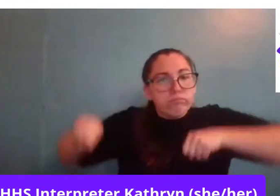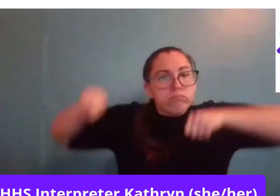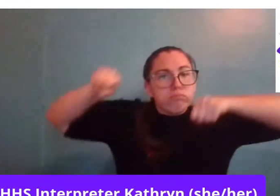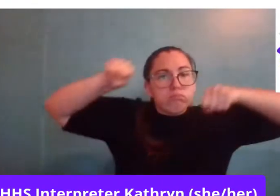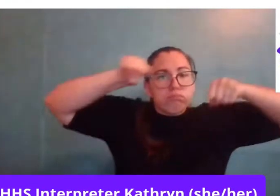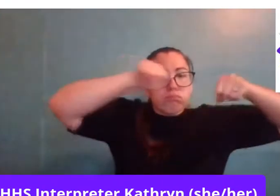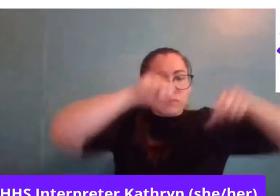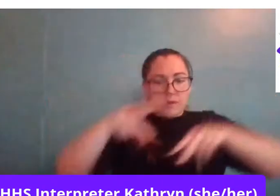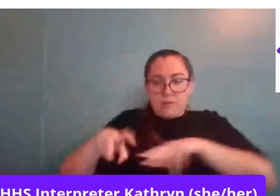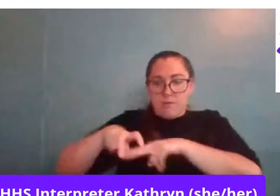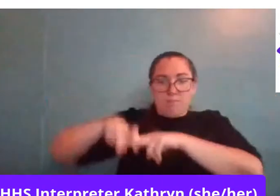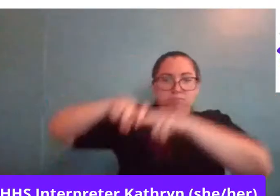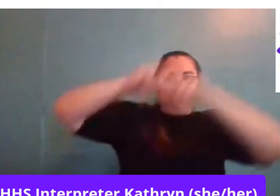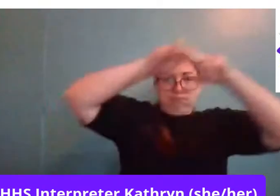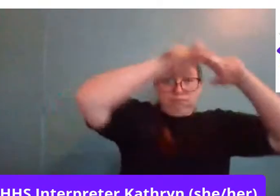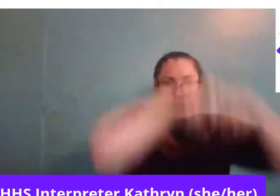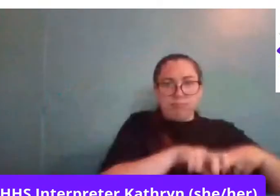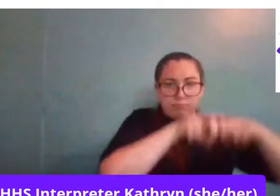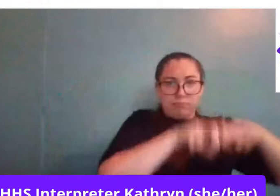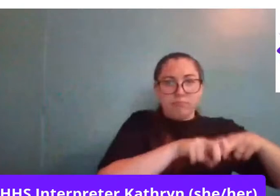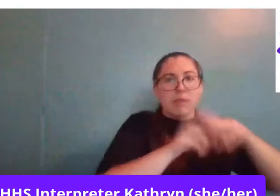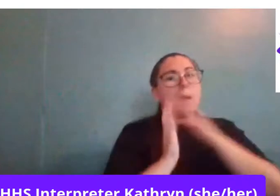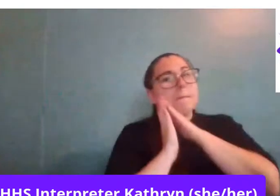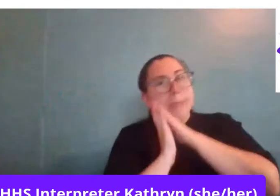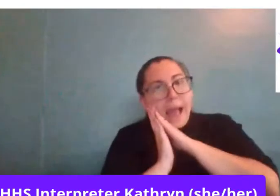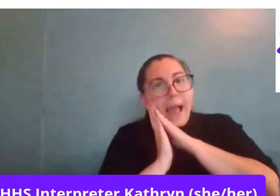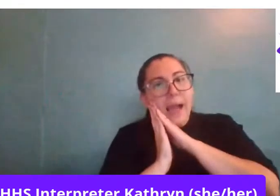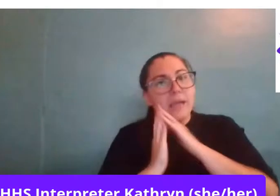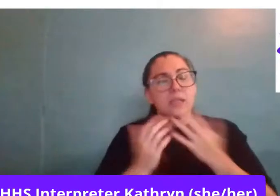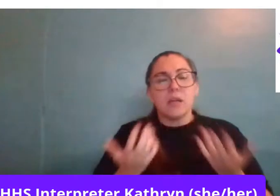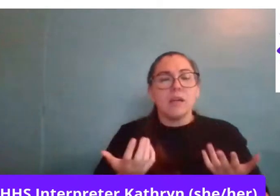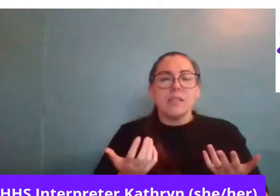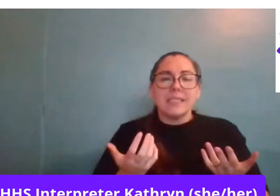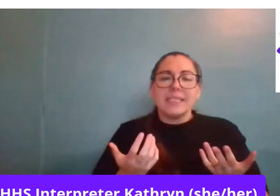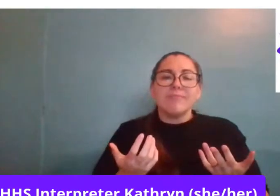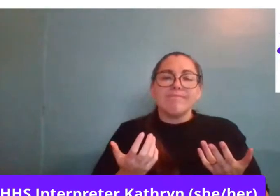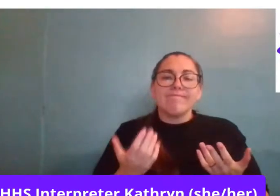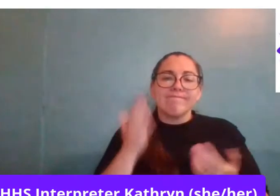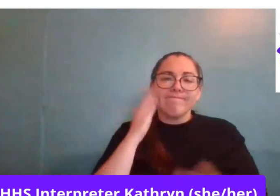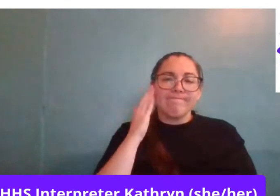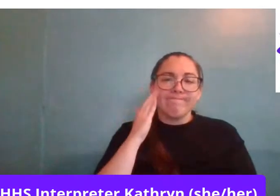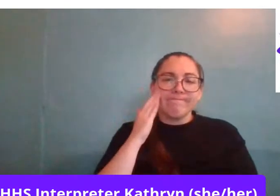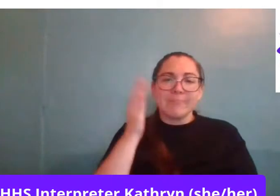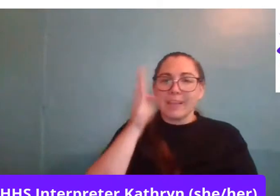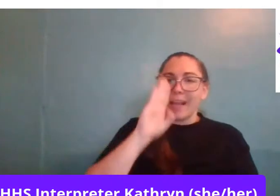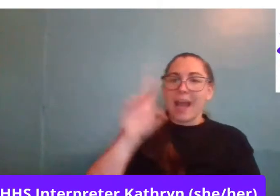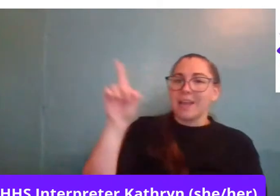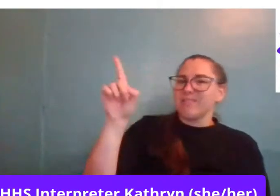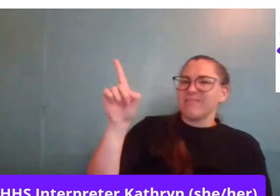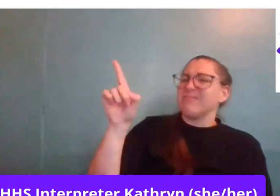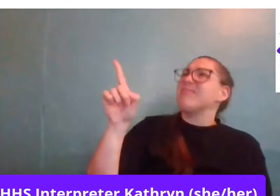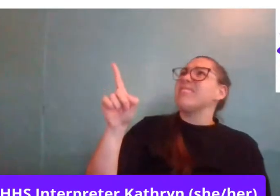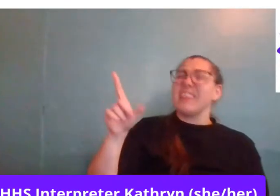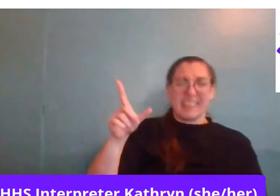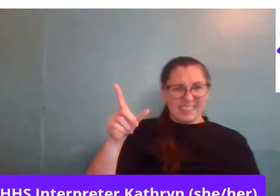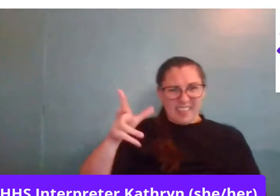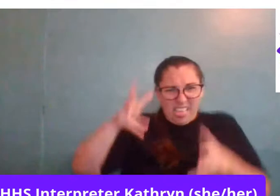put me in the bed. And I just said, I know that God didn't just leave me here for this type of